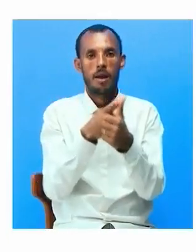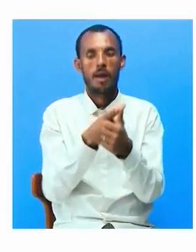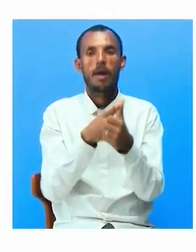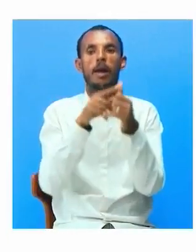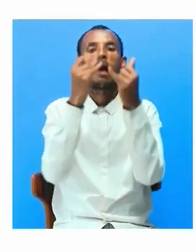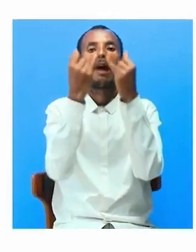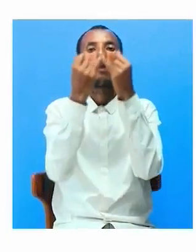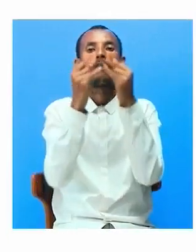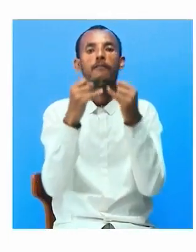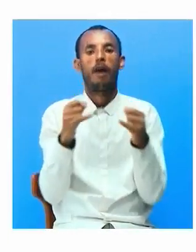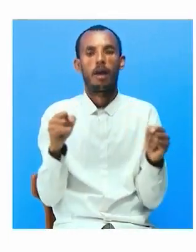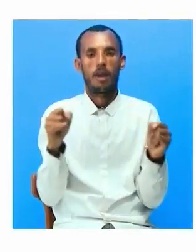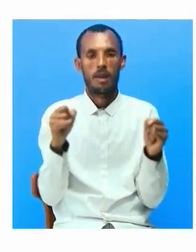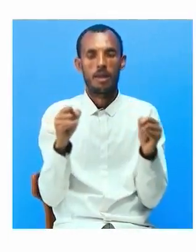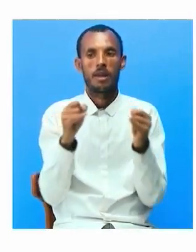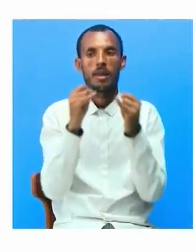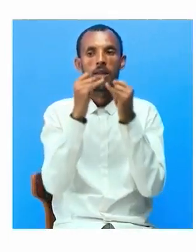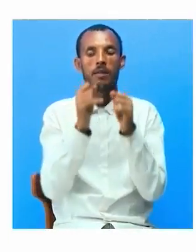Divide